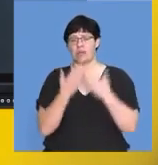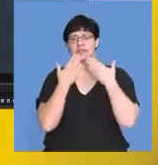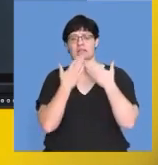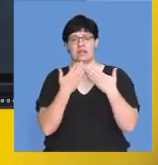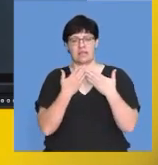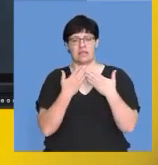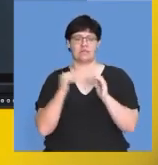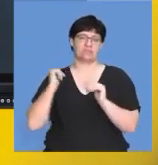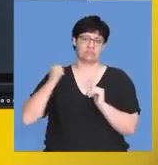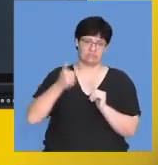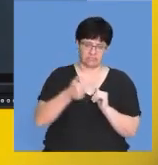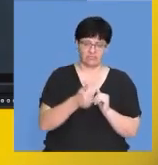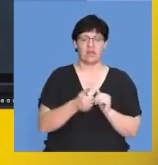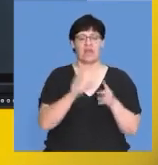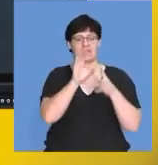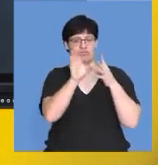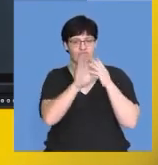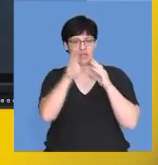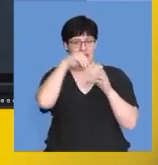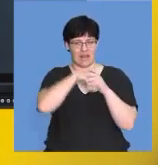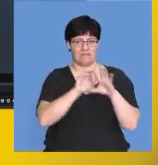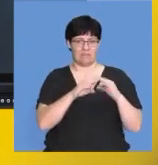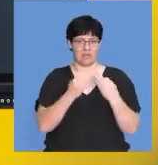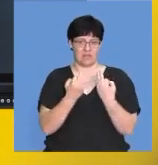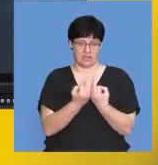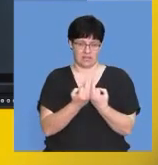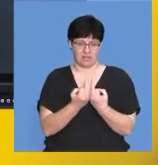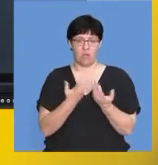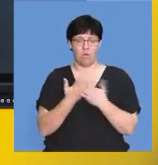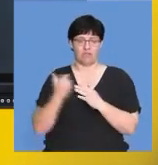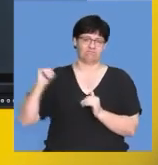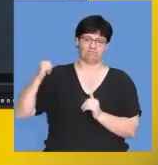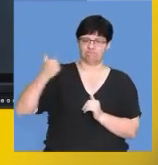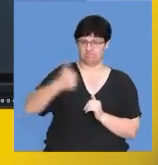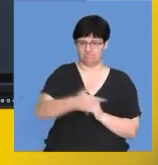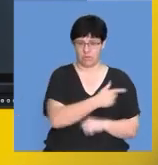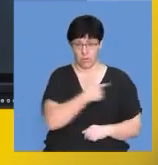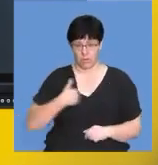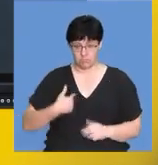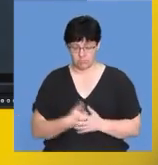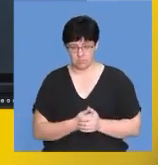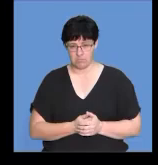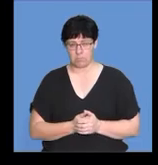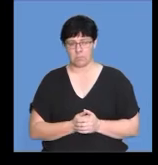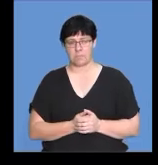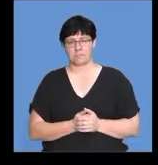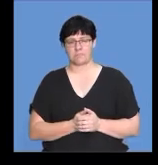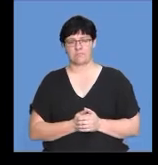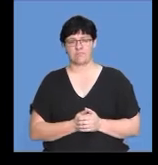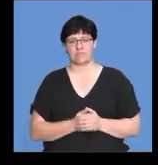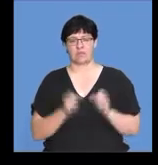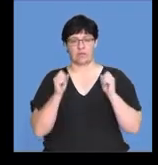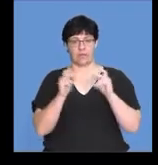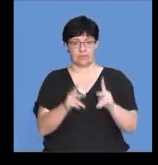the inheritance of certain characteristics in a family over generations. Okay,